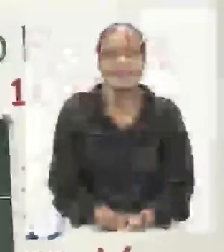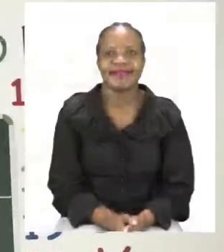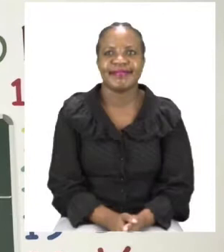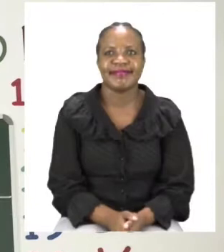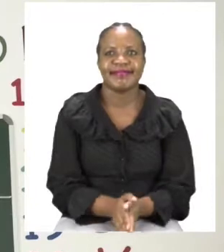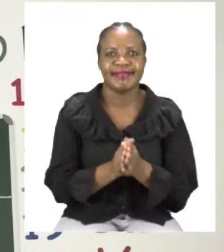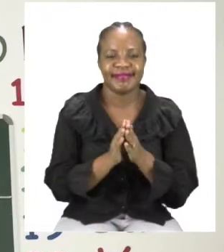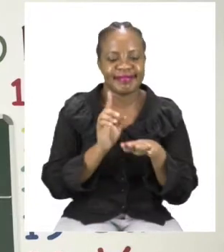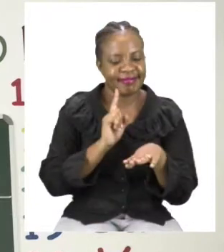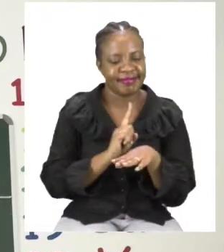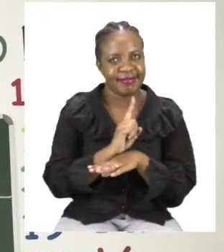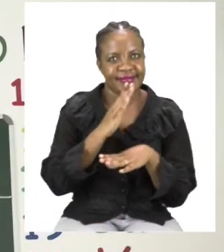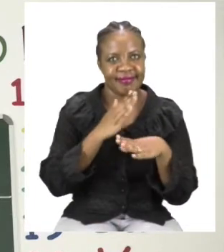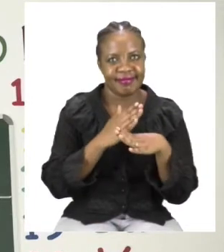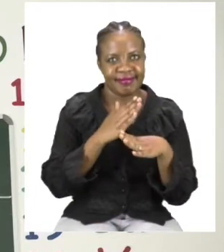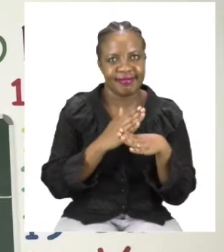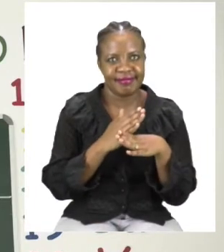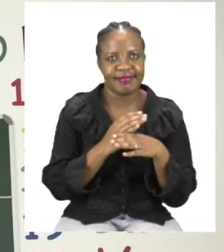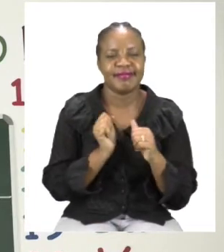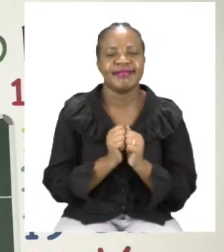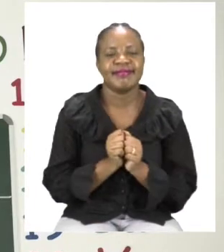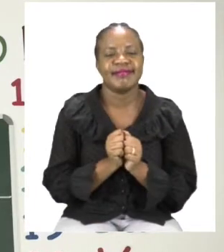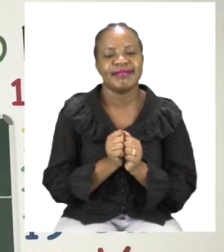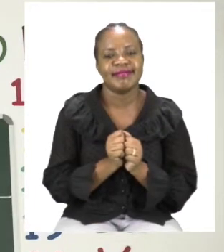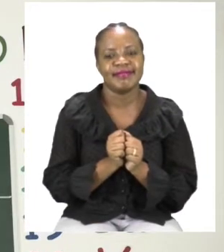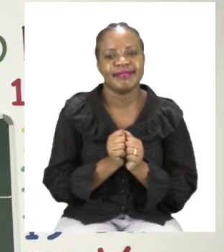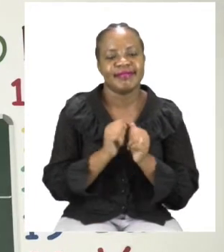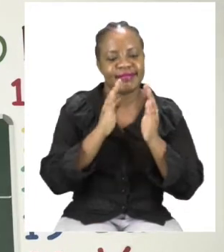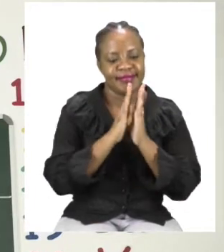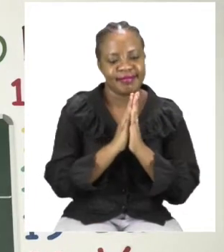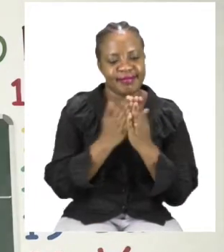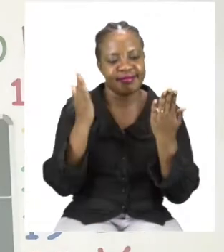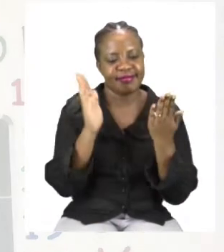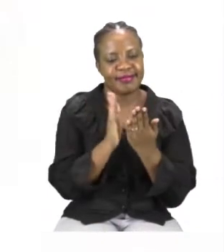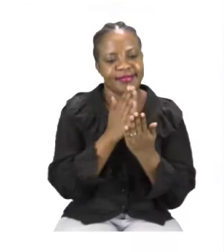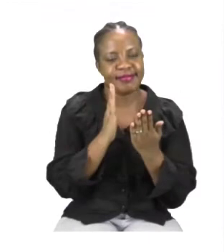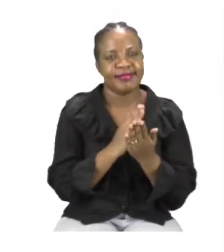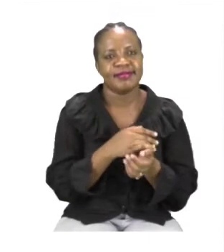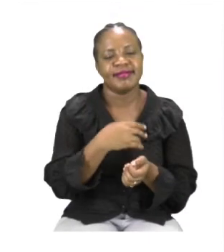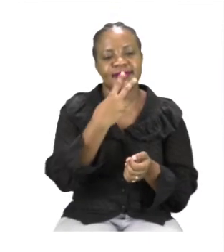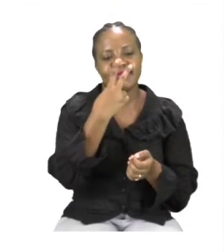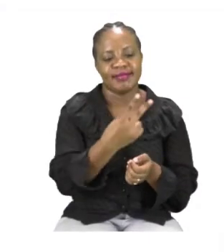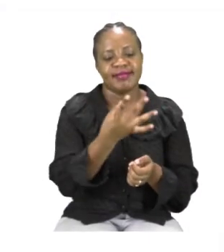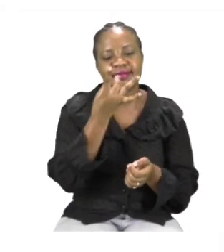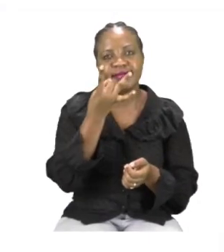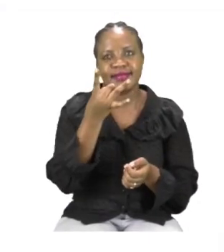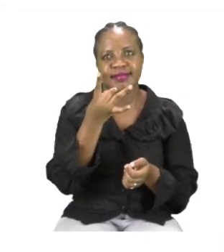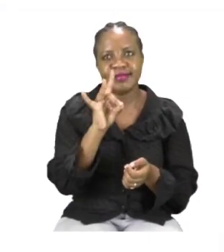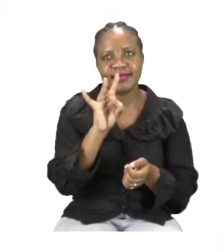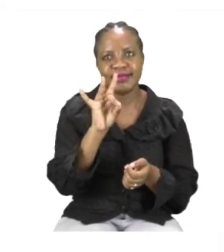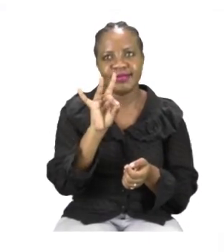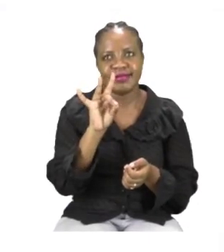For our first exercise, grade 3s, please can we turn to page 28. On page